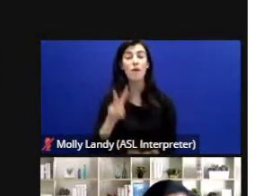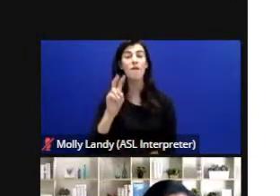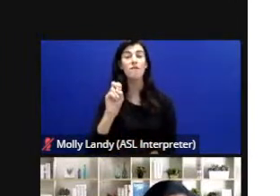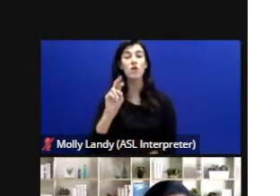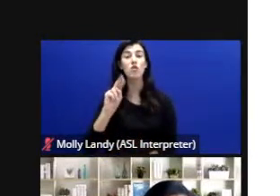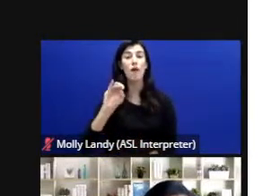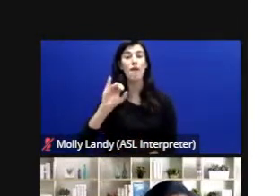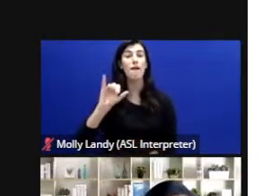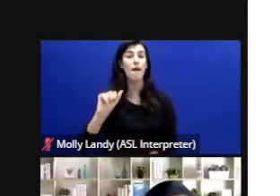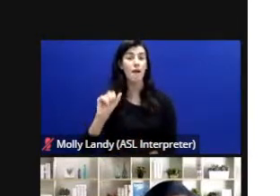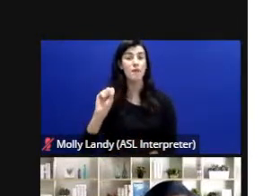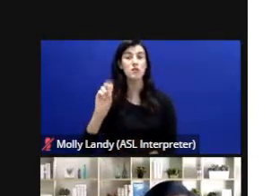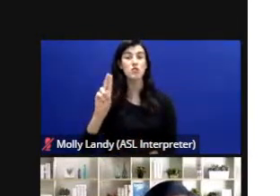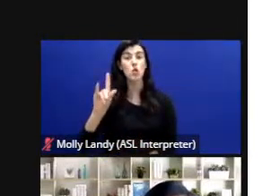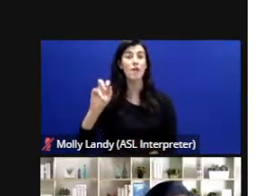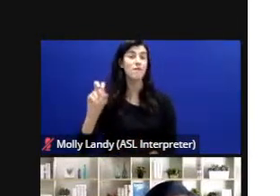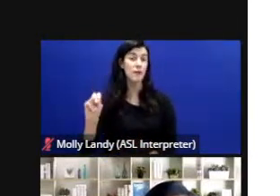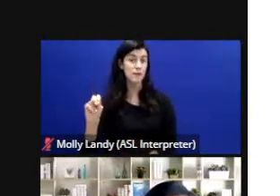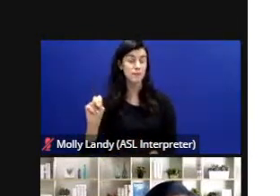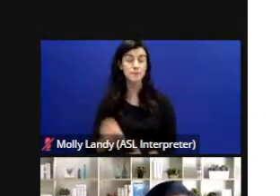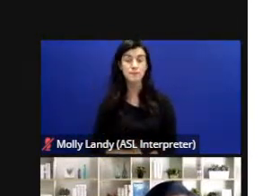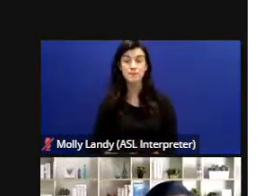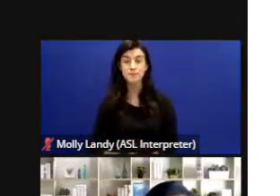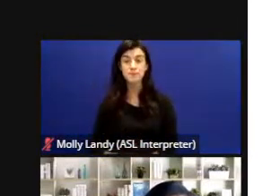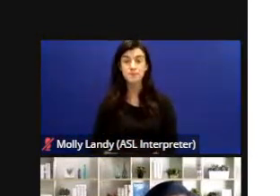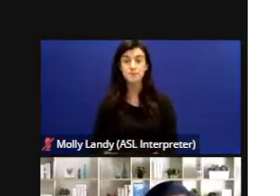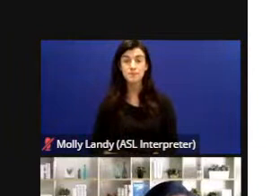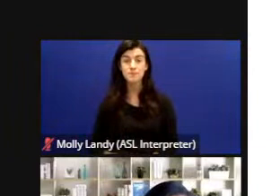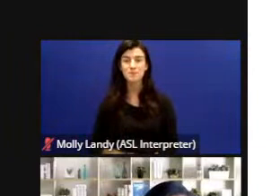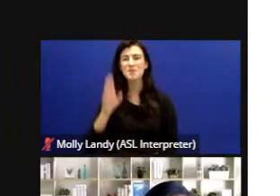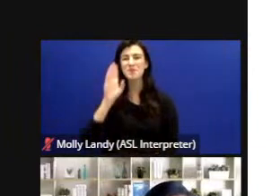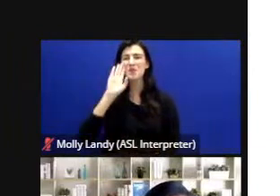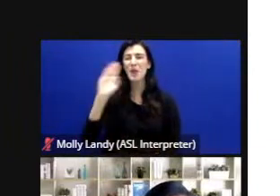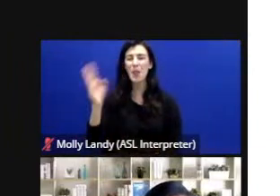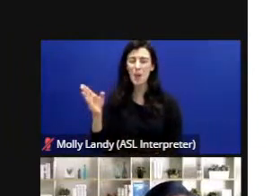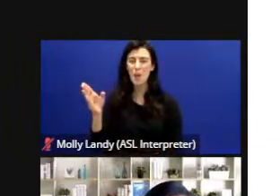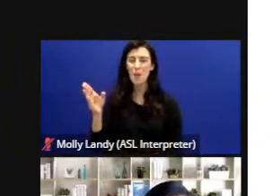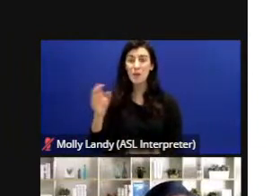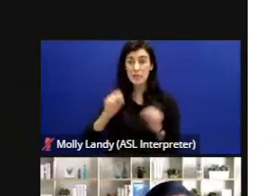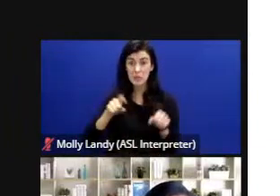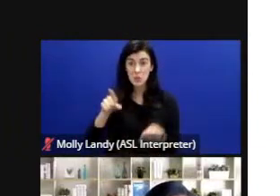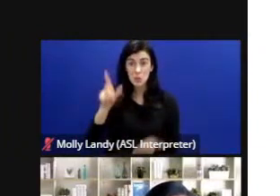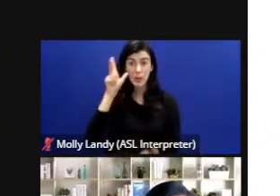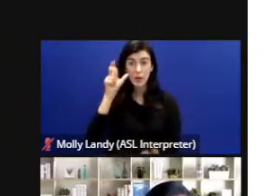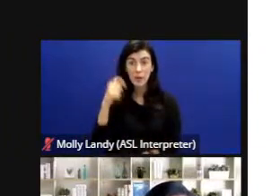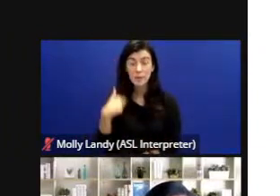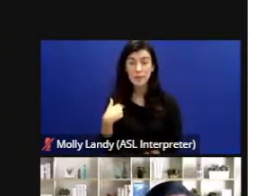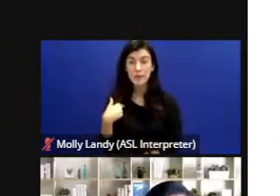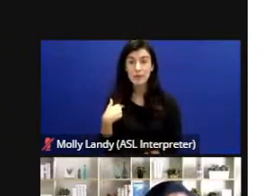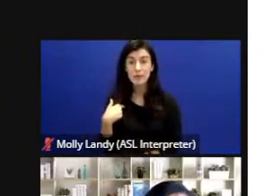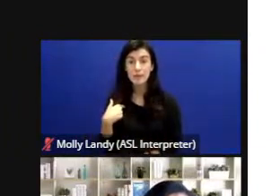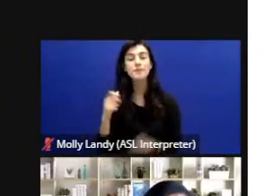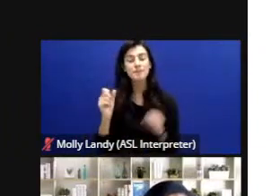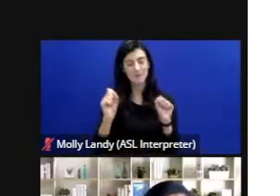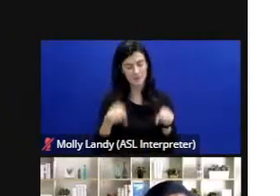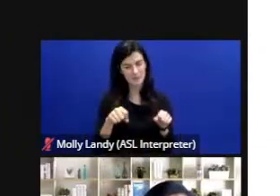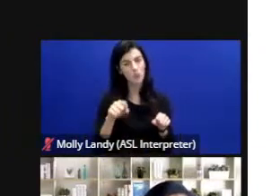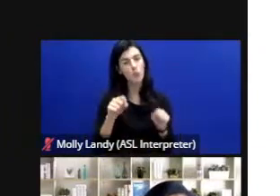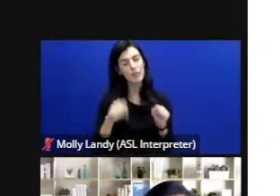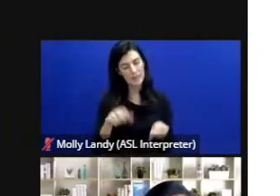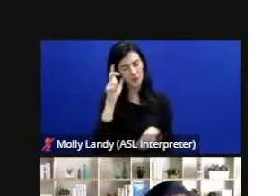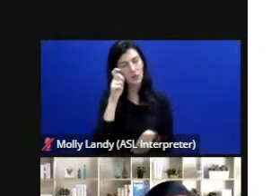Veronica Sullivan. Up there, you gonna read it? Hello, can you hear me? We can hear you.